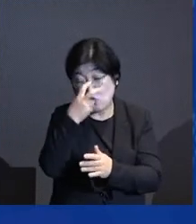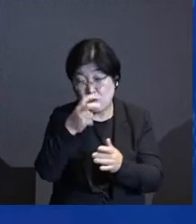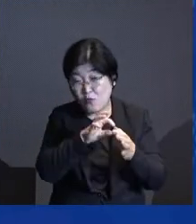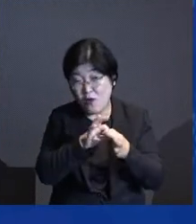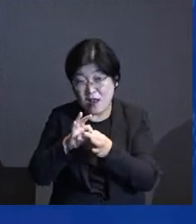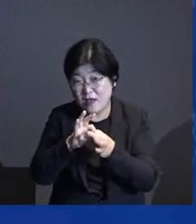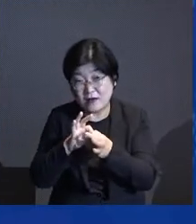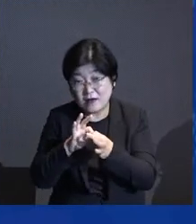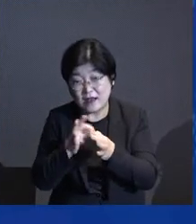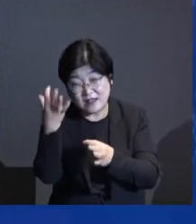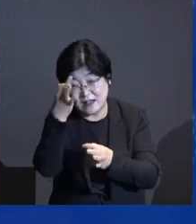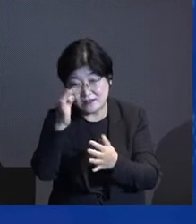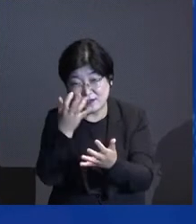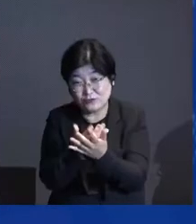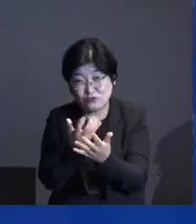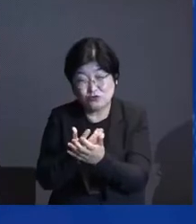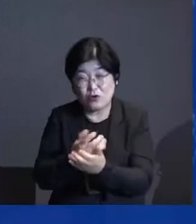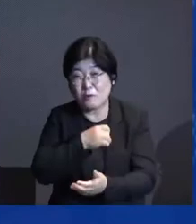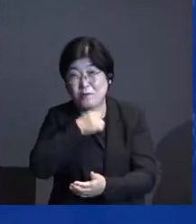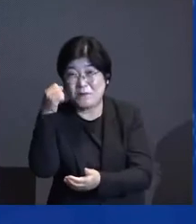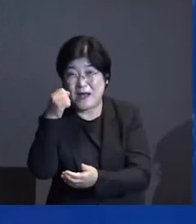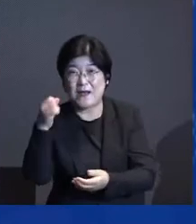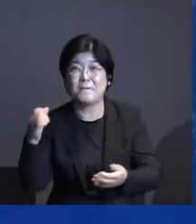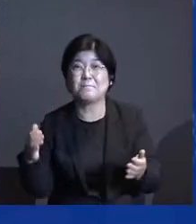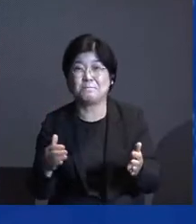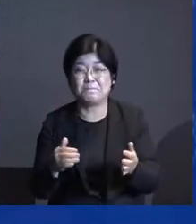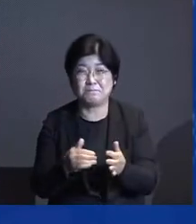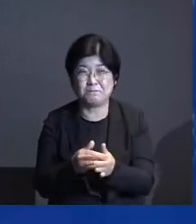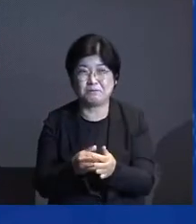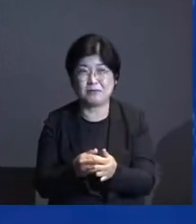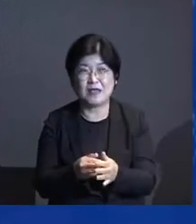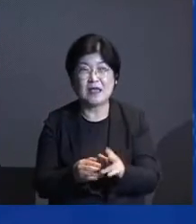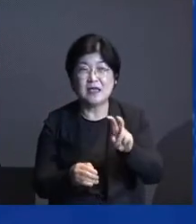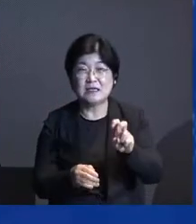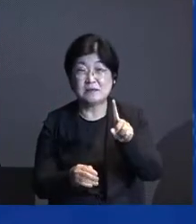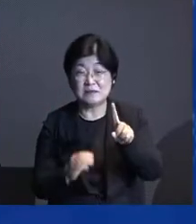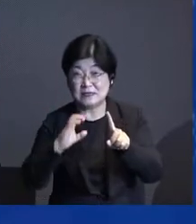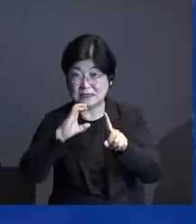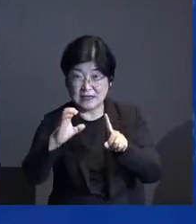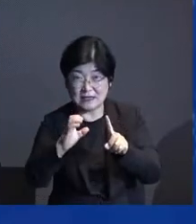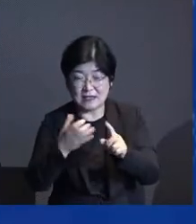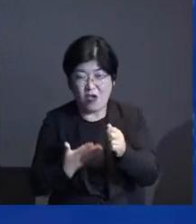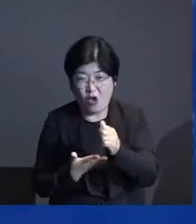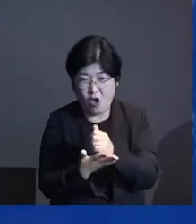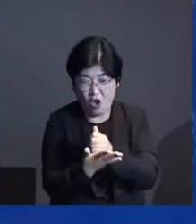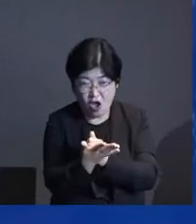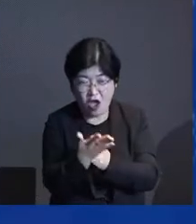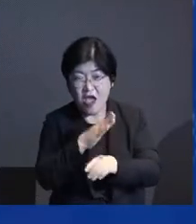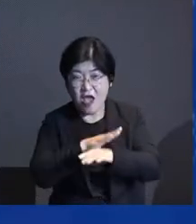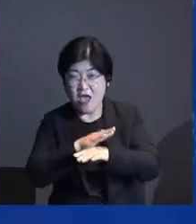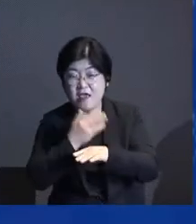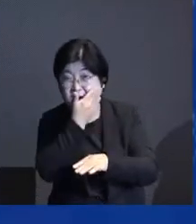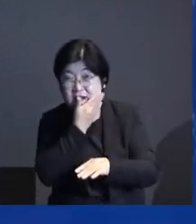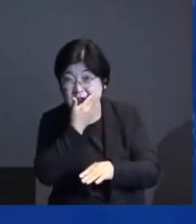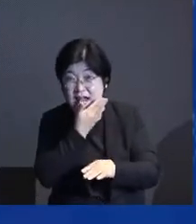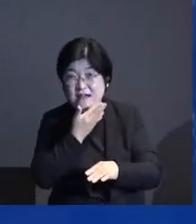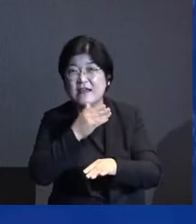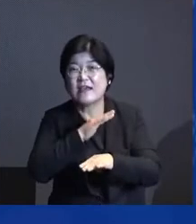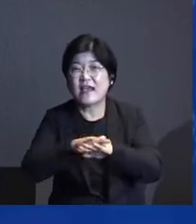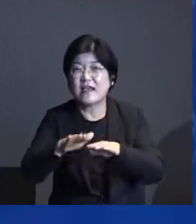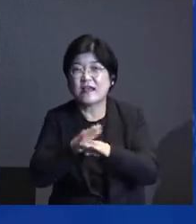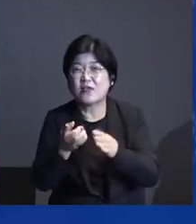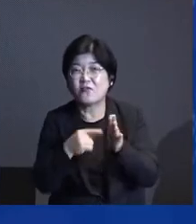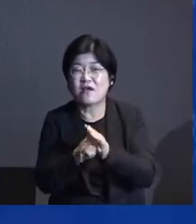on healthy aging for impact in the 21st century. Before joining the AGE, she worked for private and